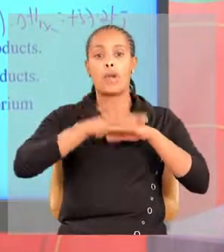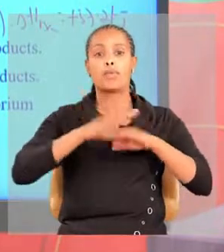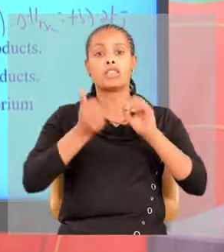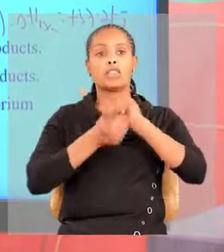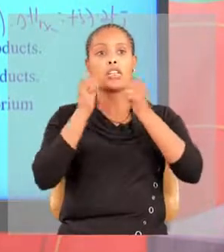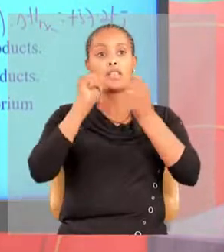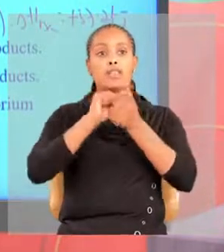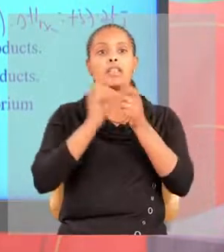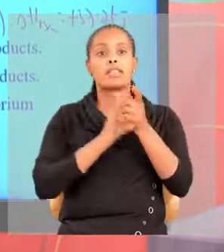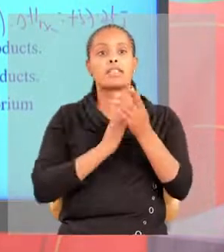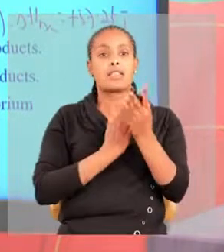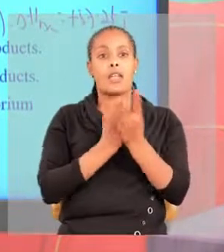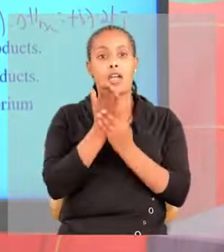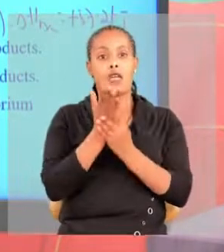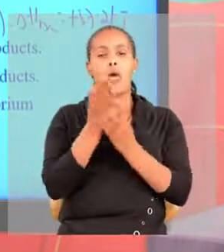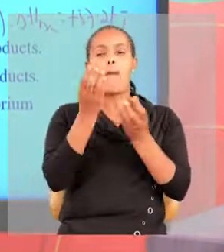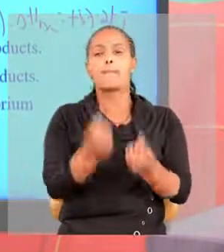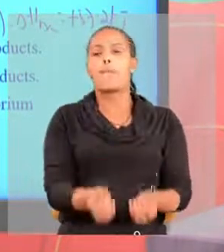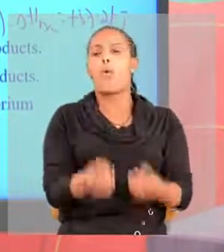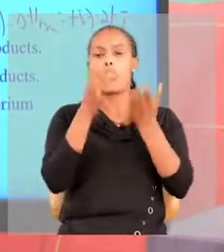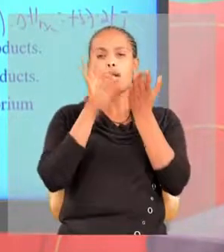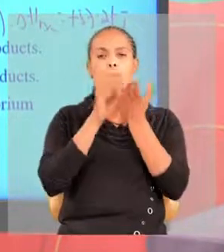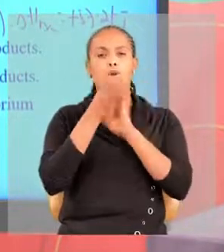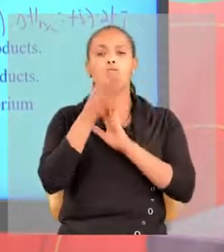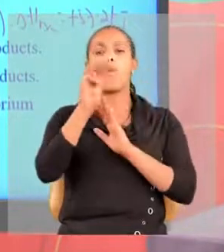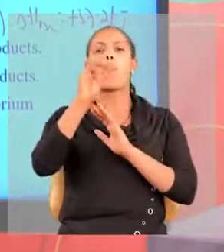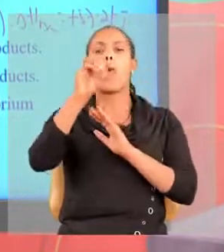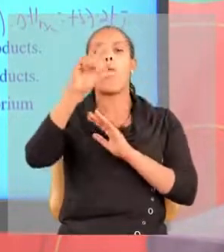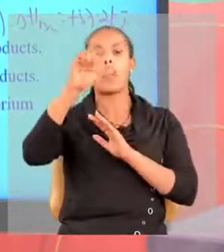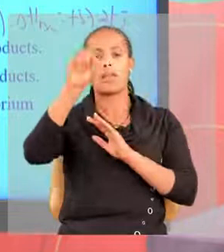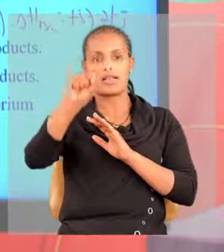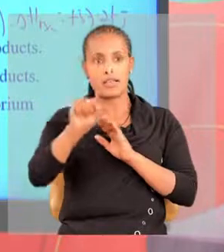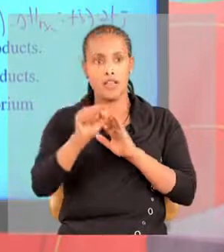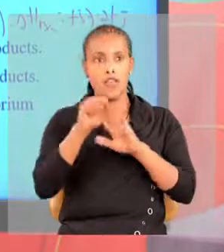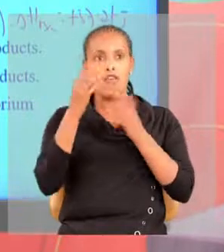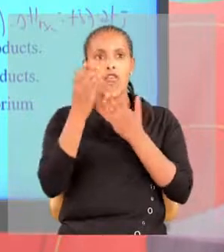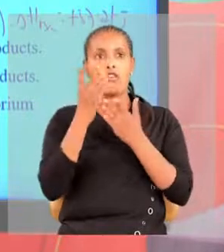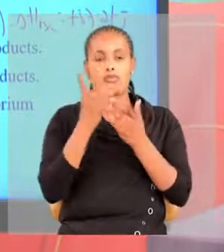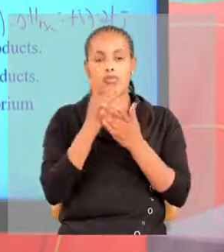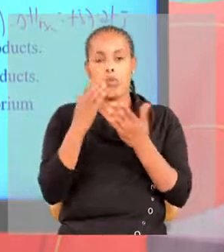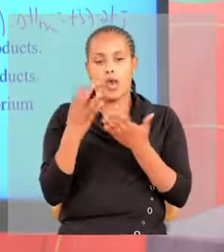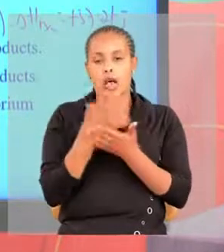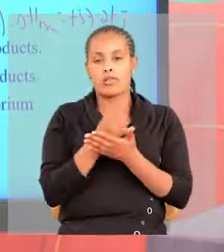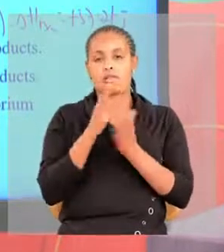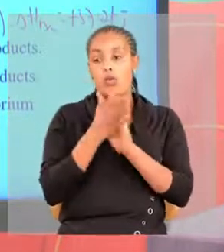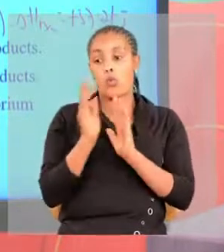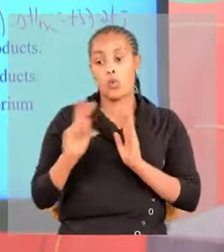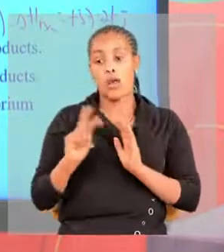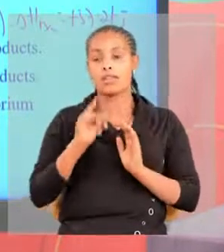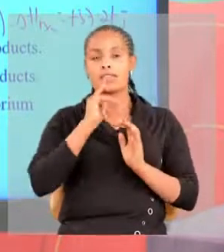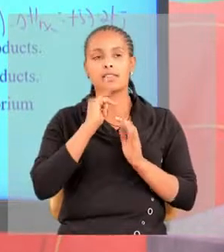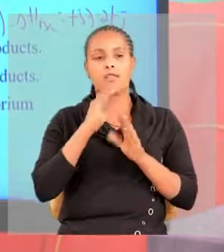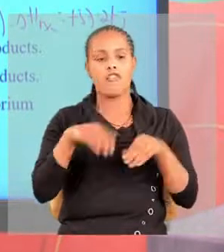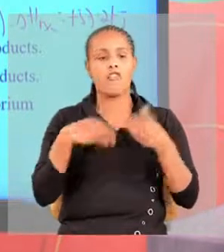shift to the side with more number of moles. Formation of product is favored.